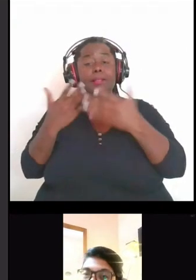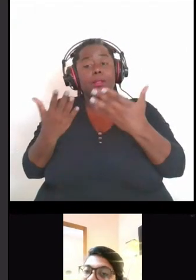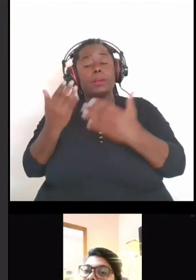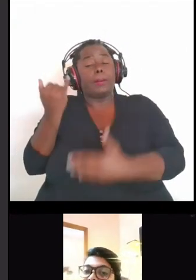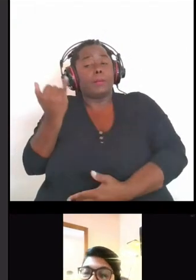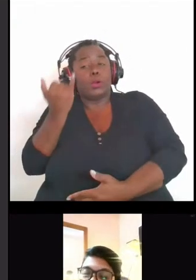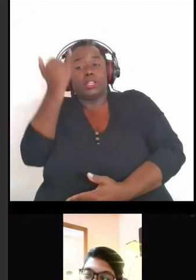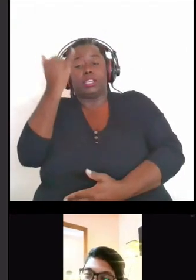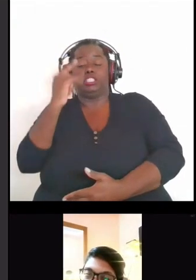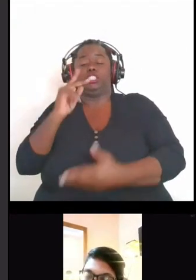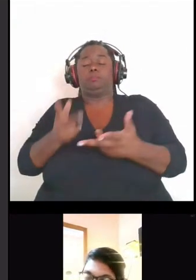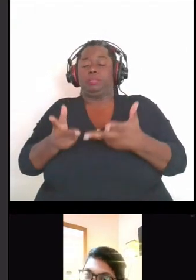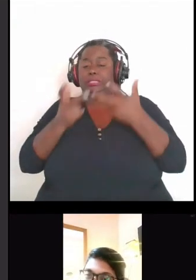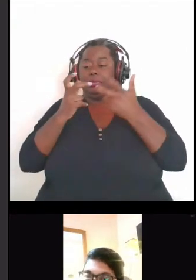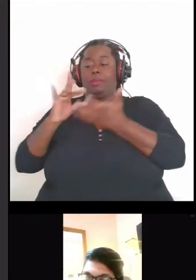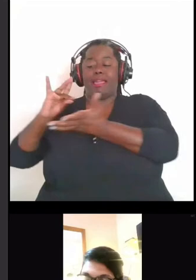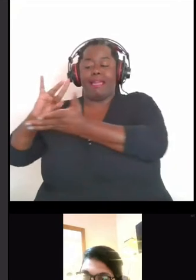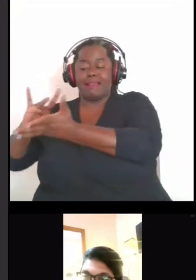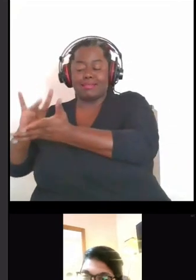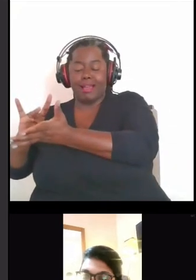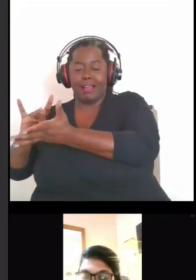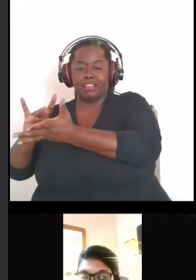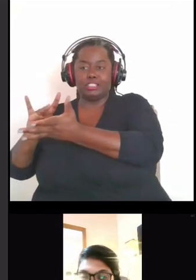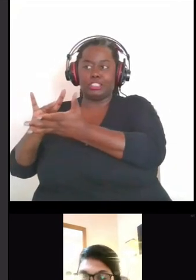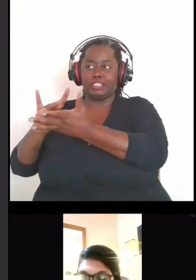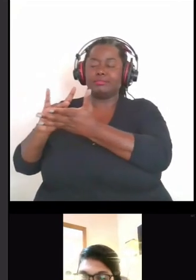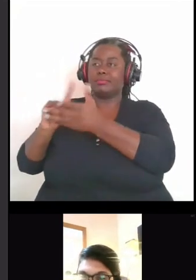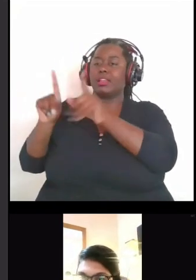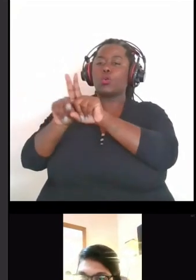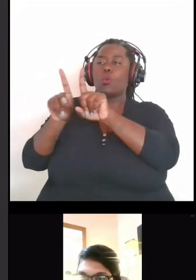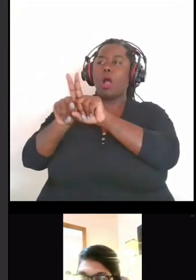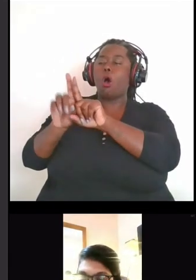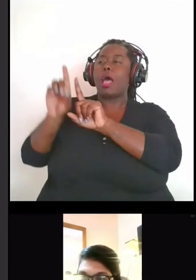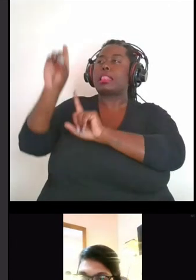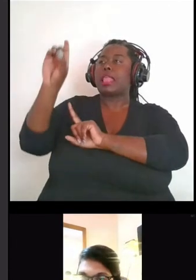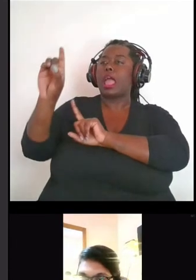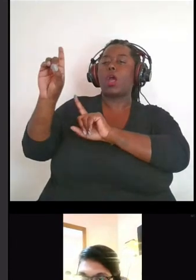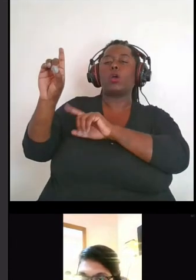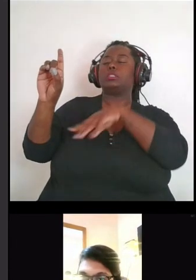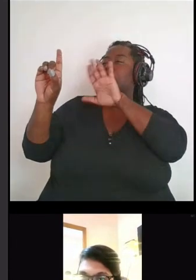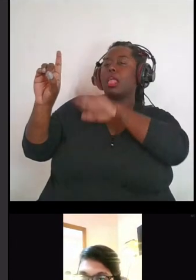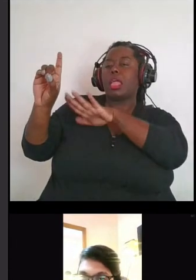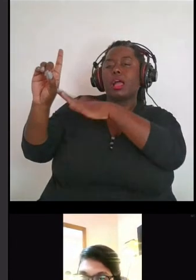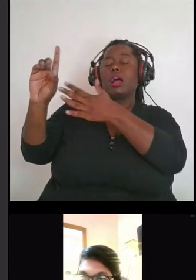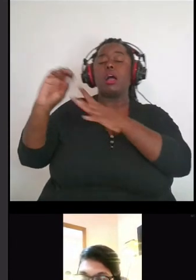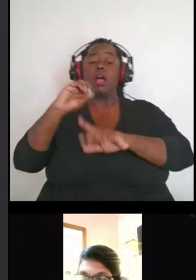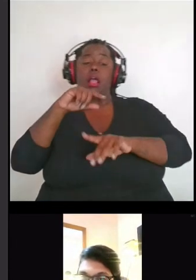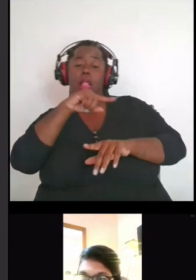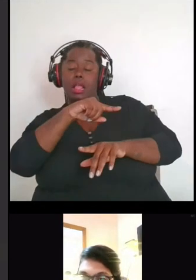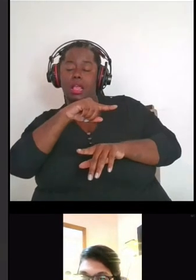study in the yesterday's topic we can move to the next slide